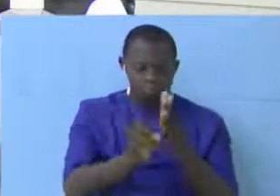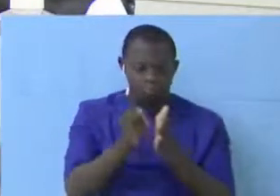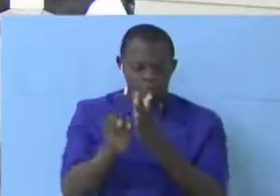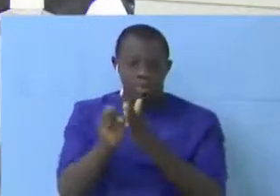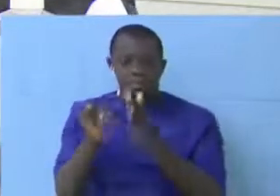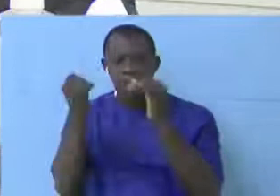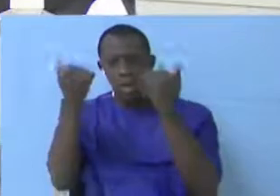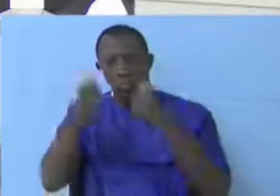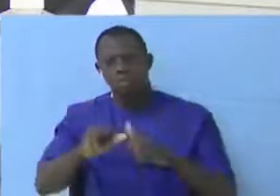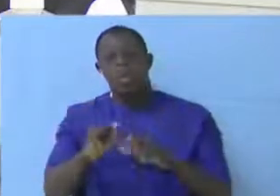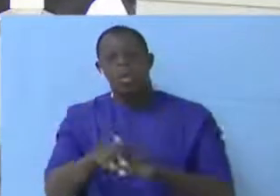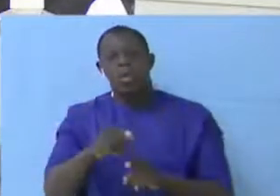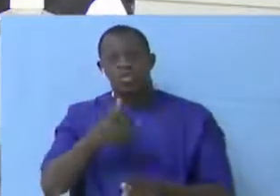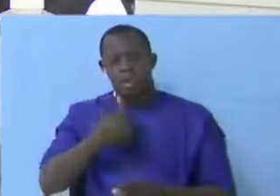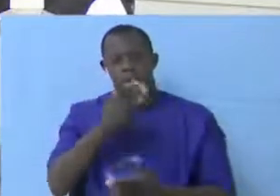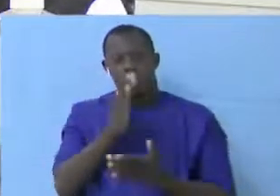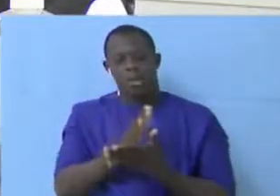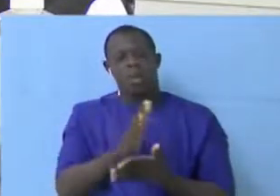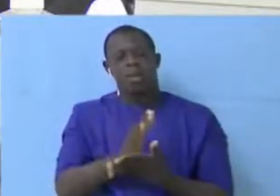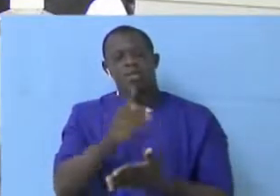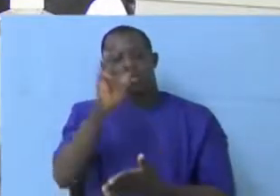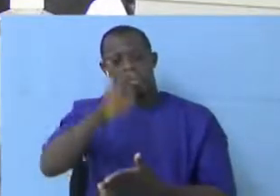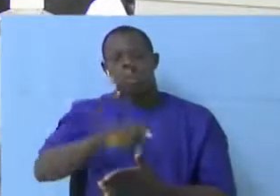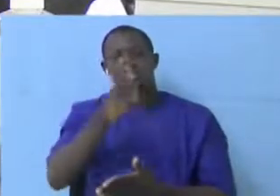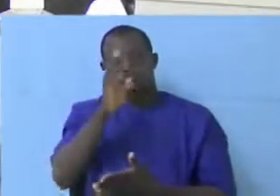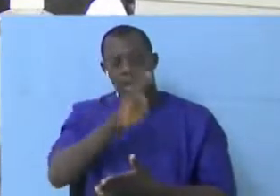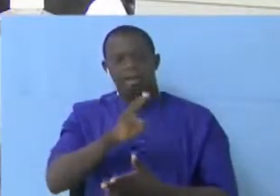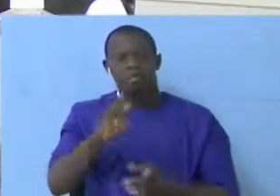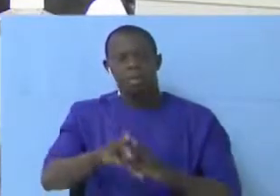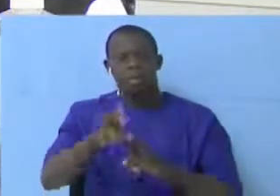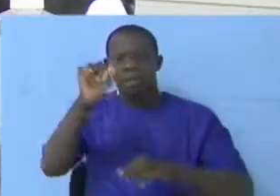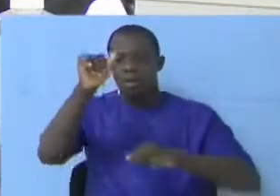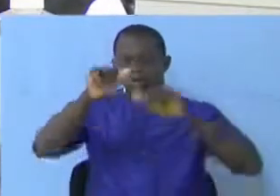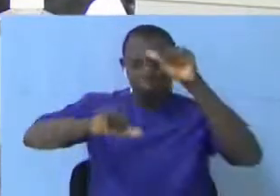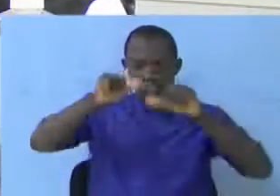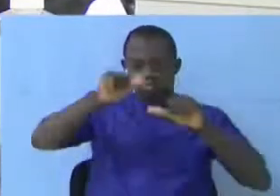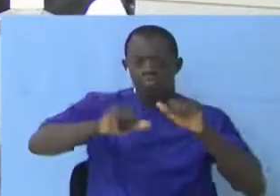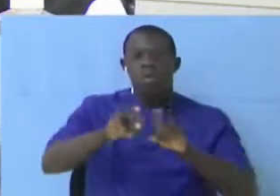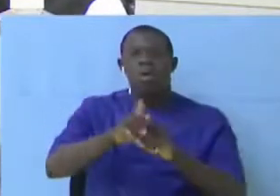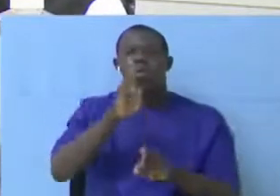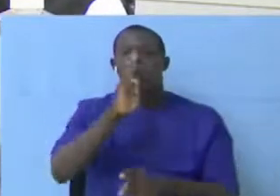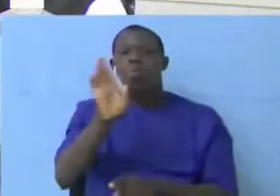I'm supposed to determine who goes to the cells or